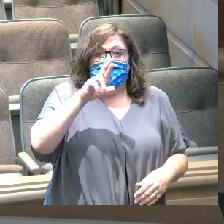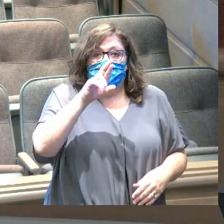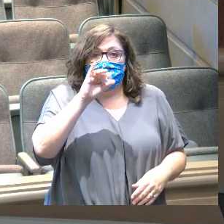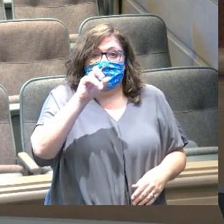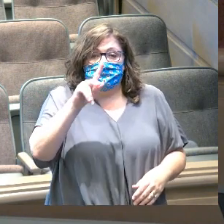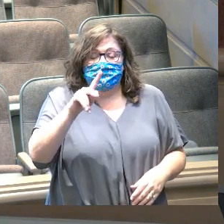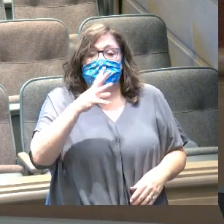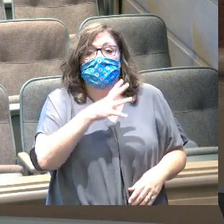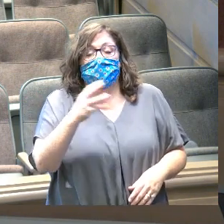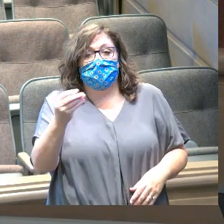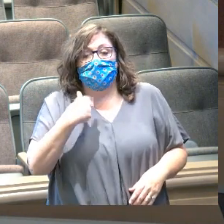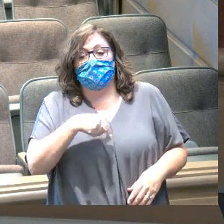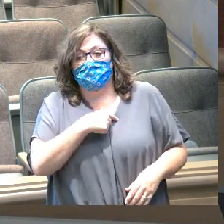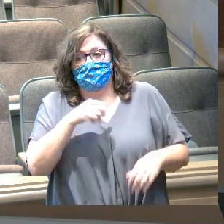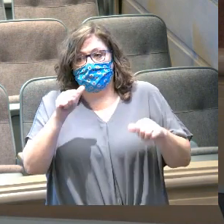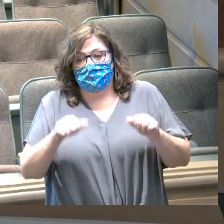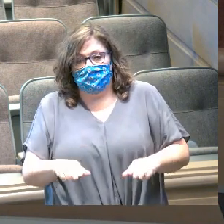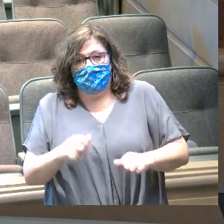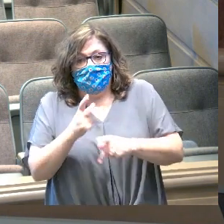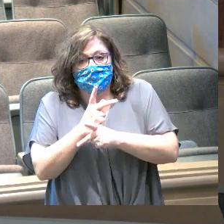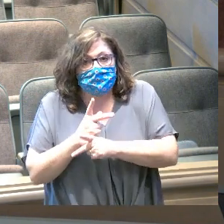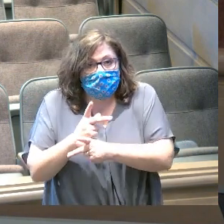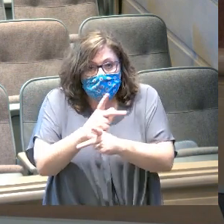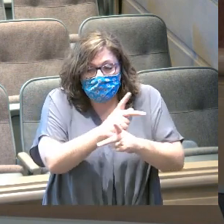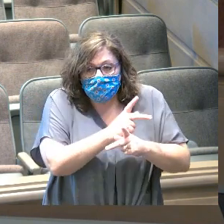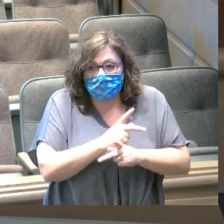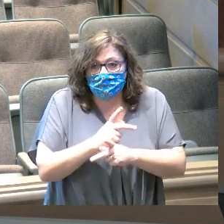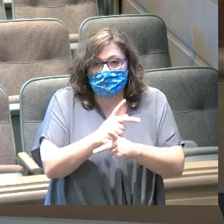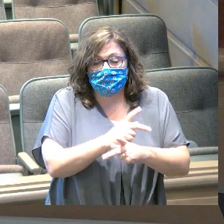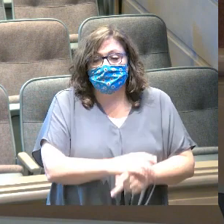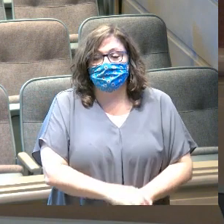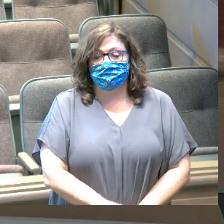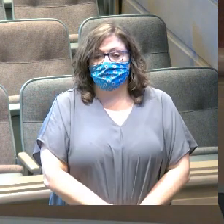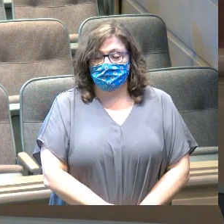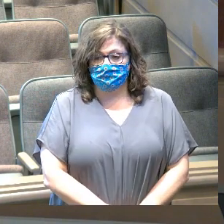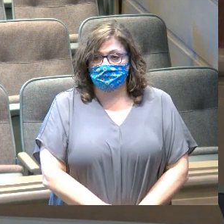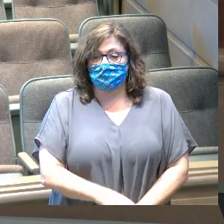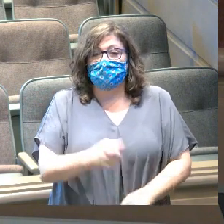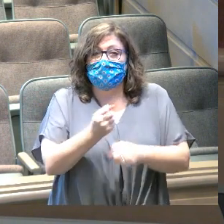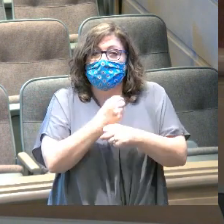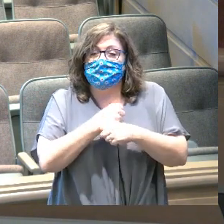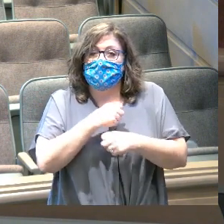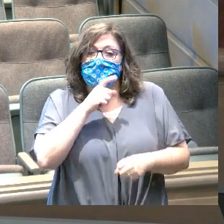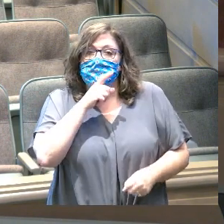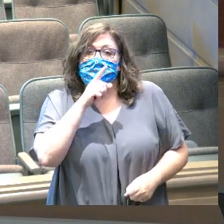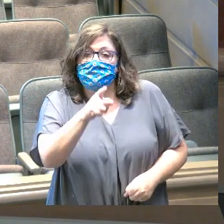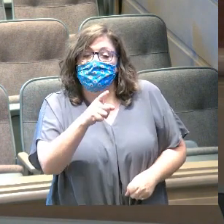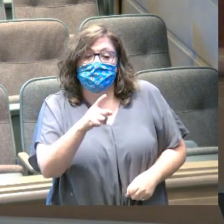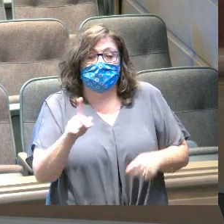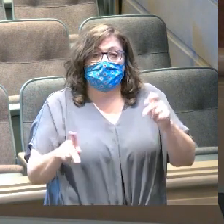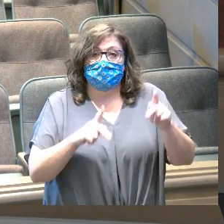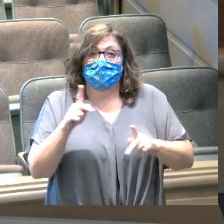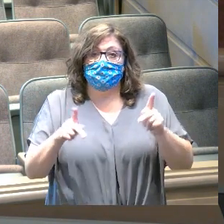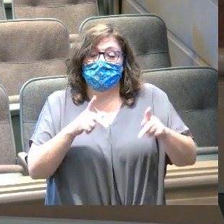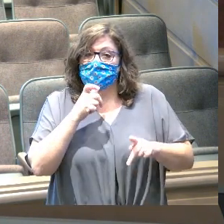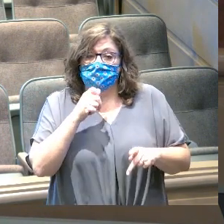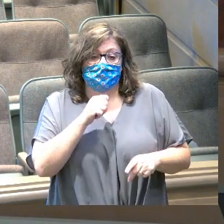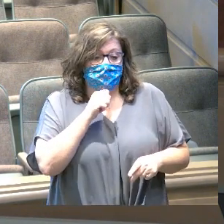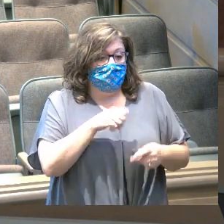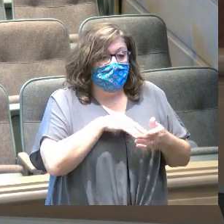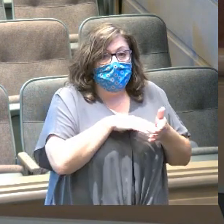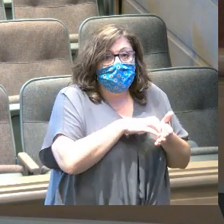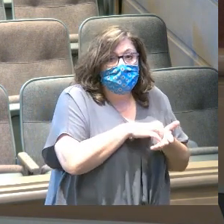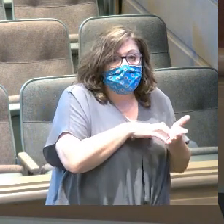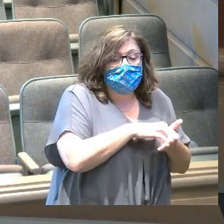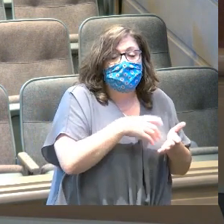take precautions as a community to make sure that those that don't fall into those categories are